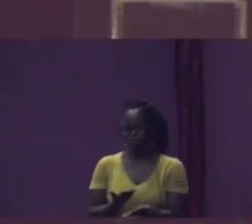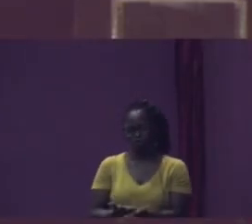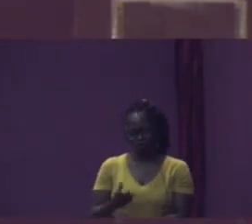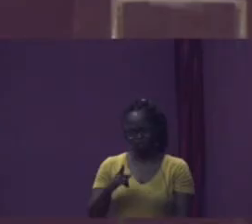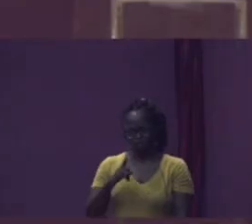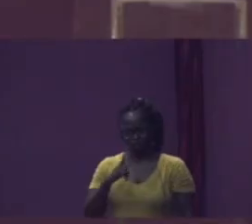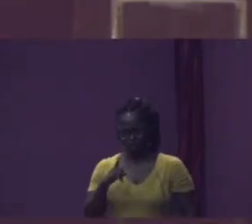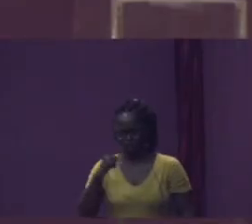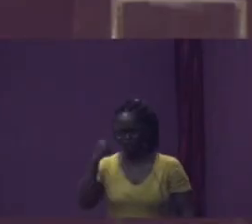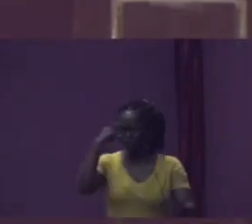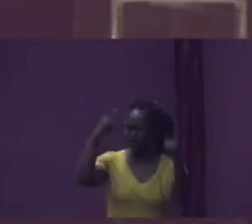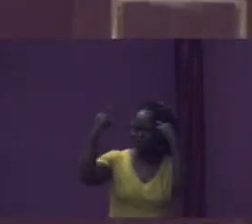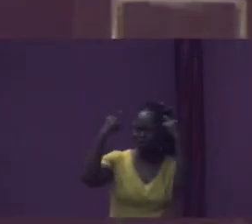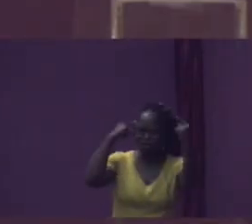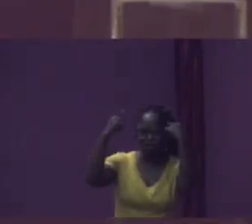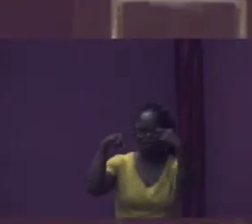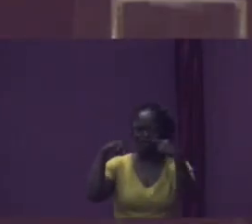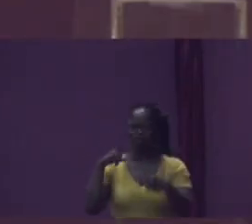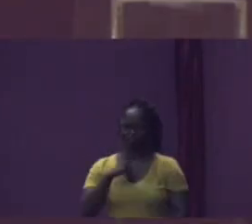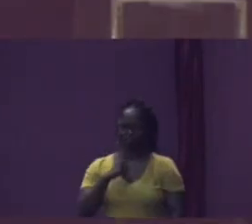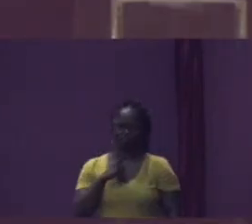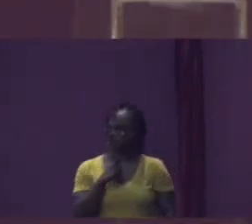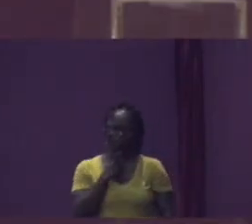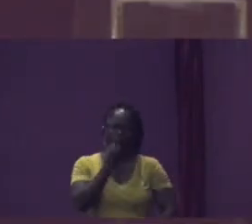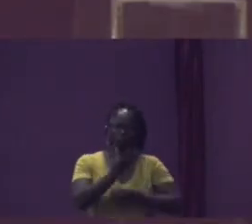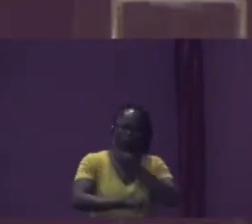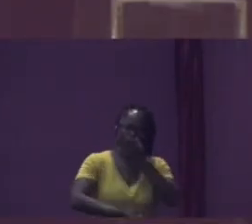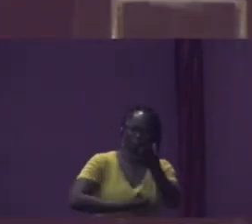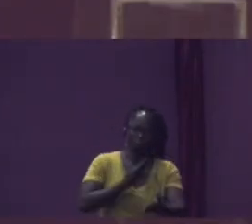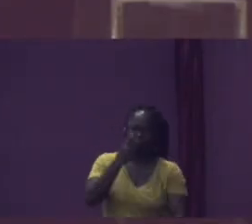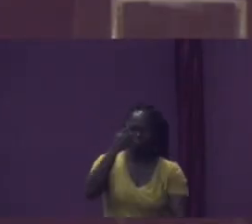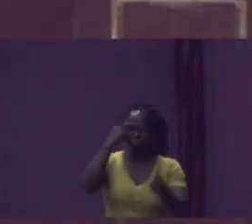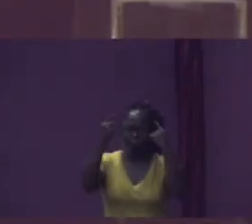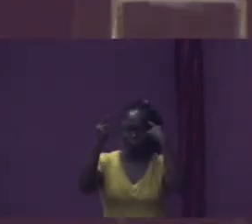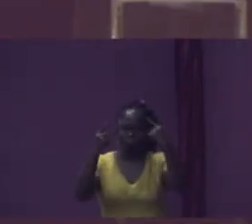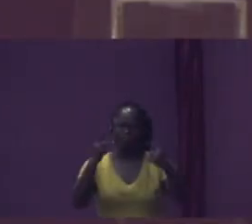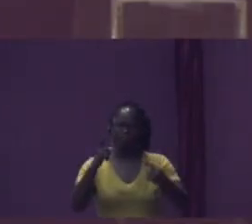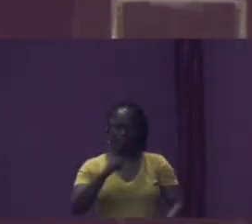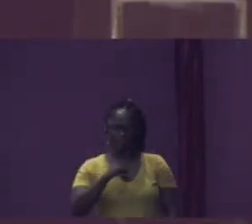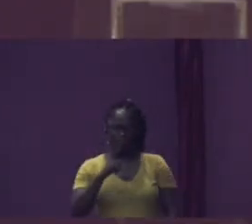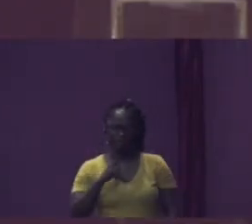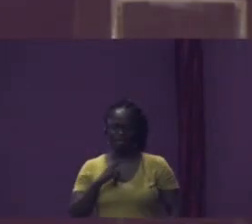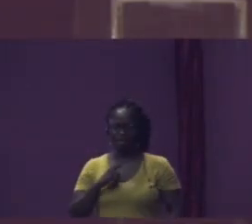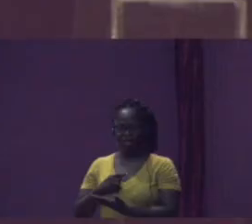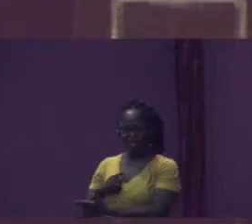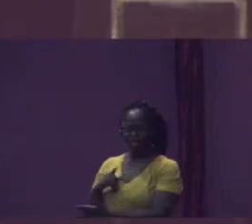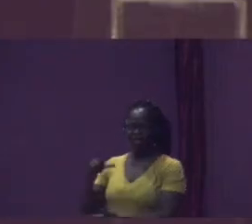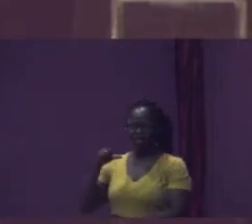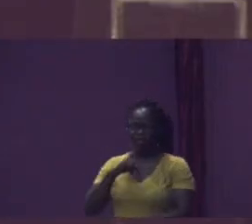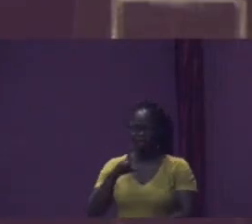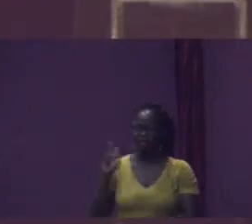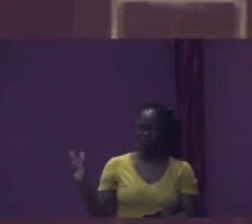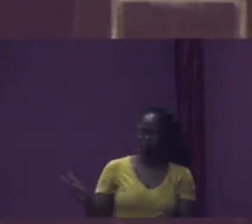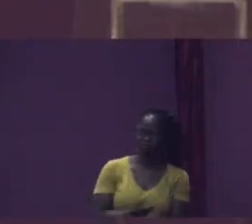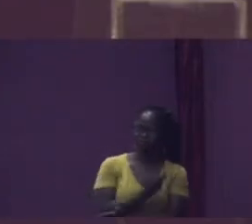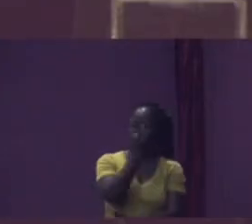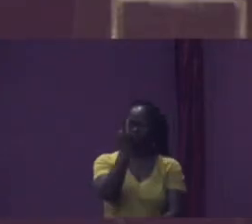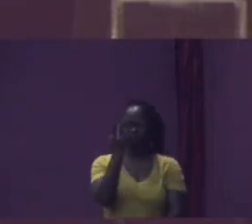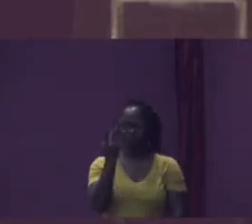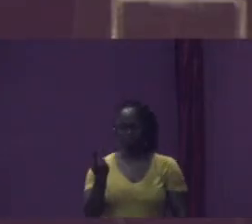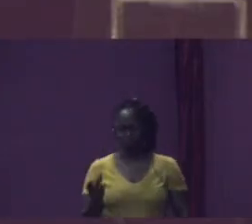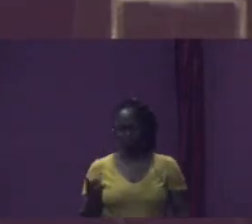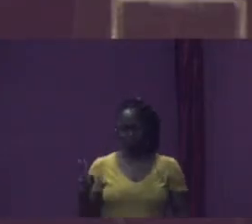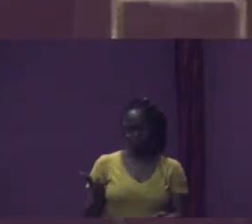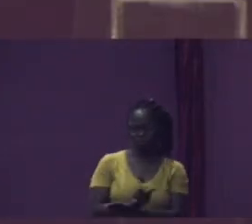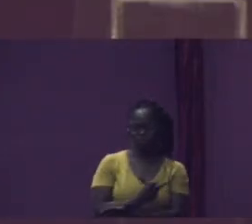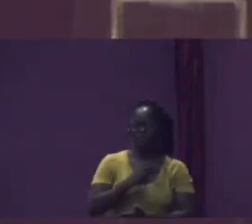in about how to put oneself into labor. And that's what happened actually with Mwai. So after several weeks in the hospital, she decided to take